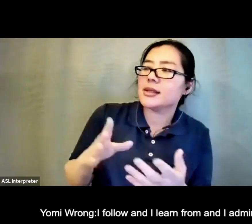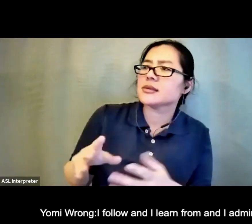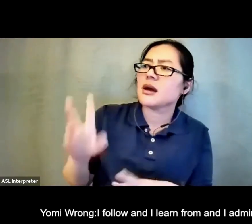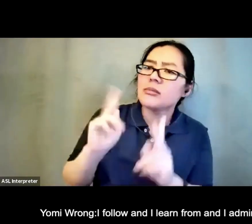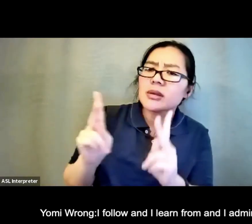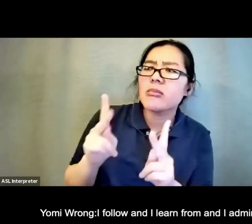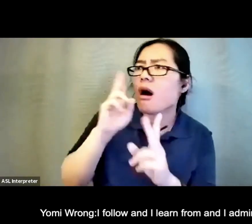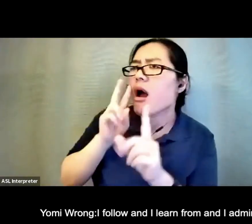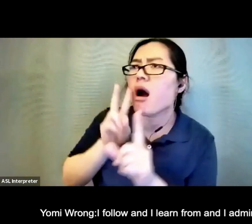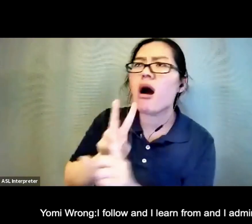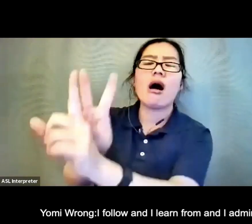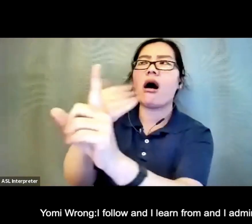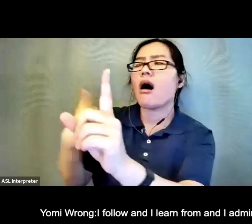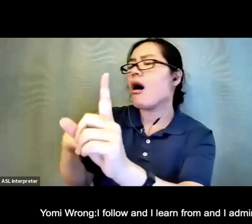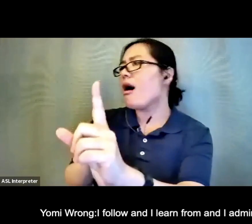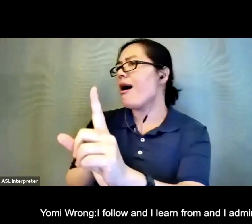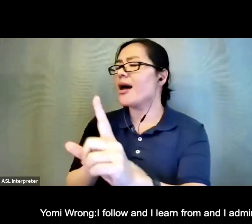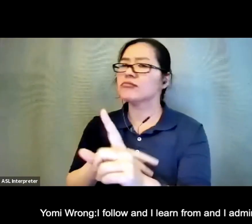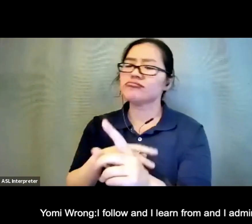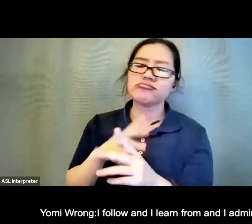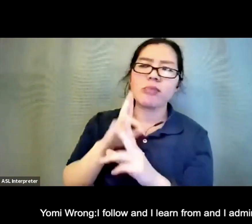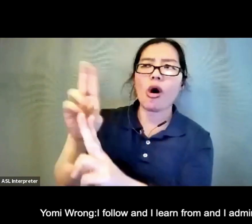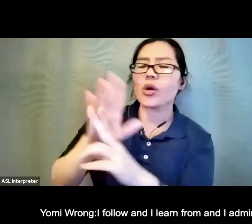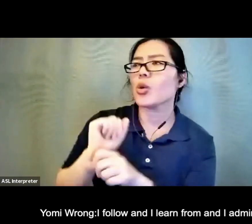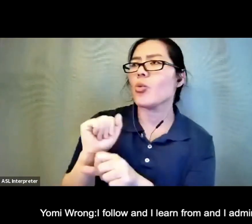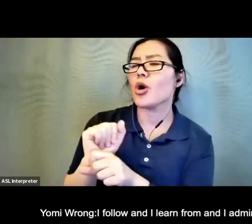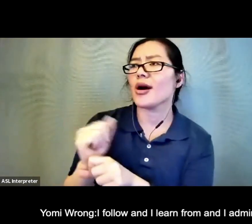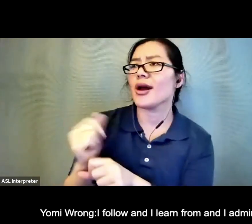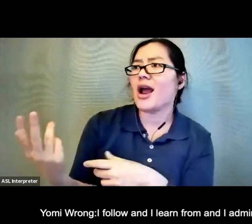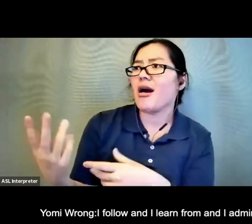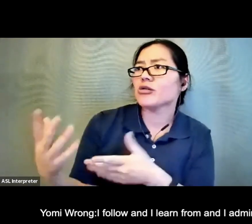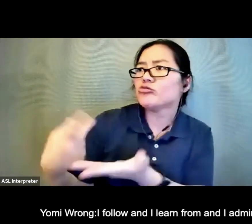admire. So this is a huge blessing and honor for me to be here.